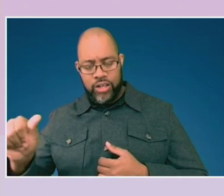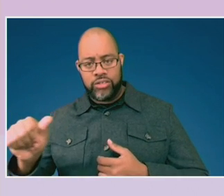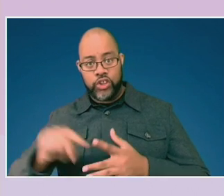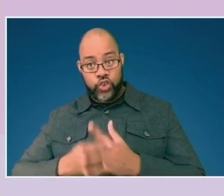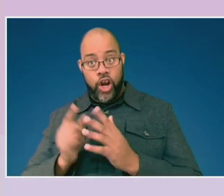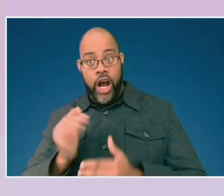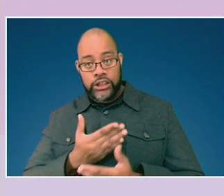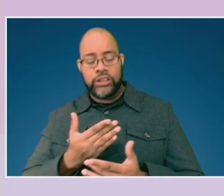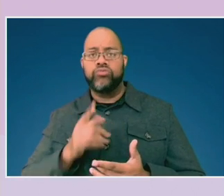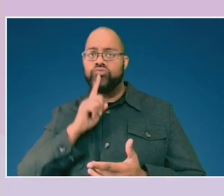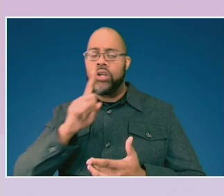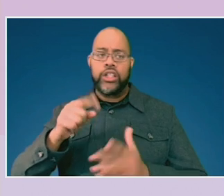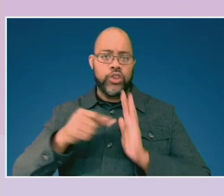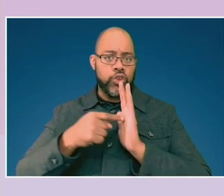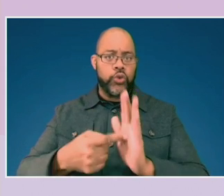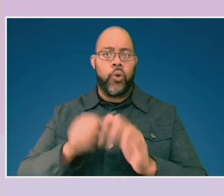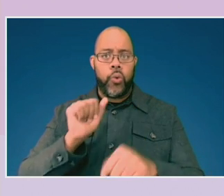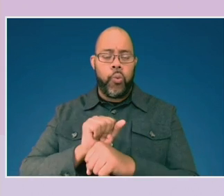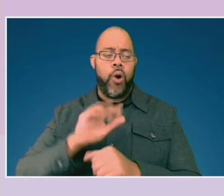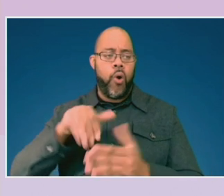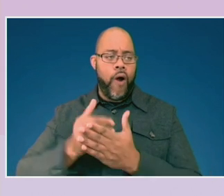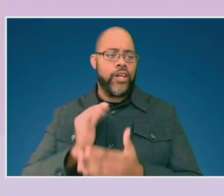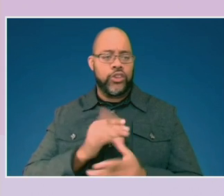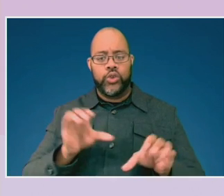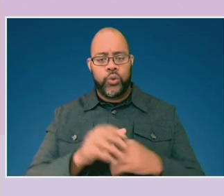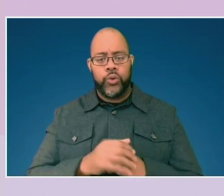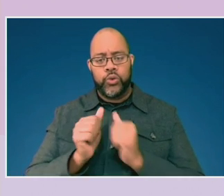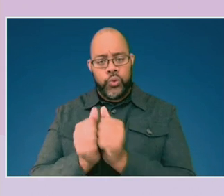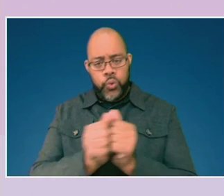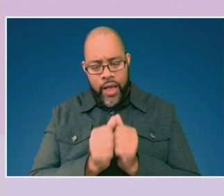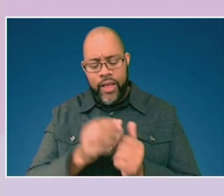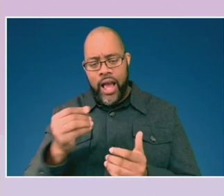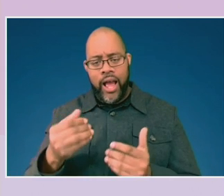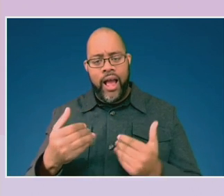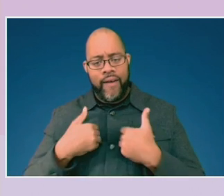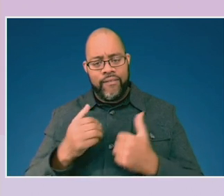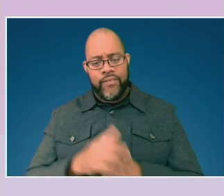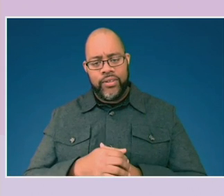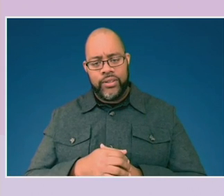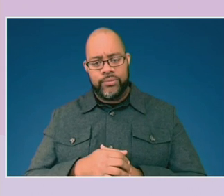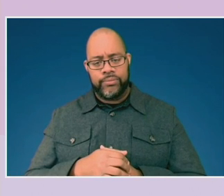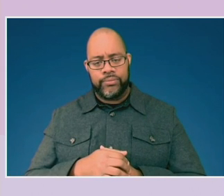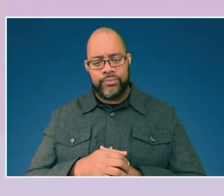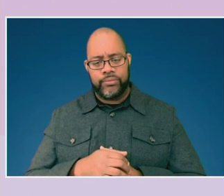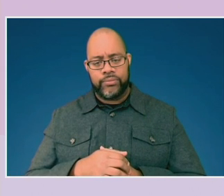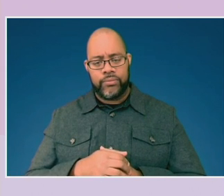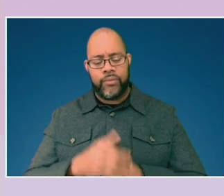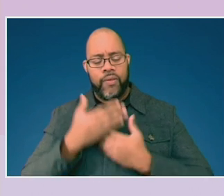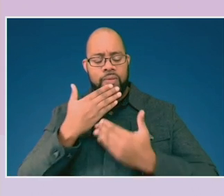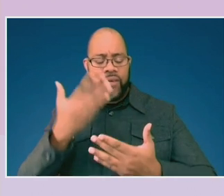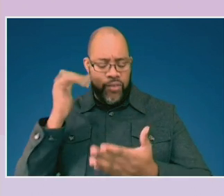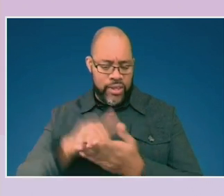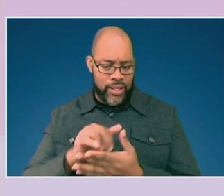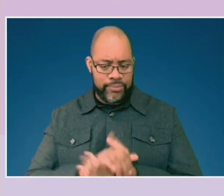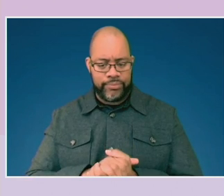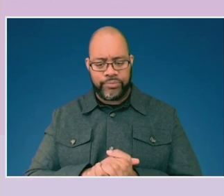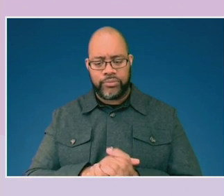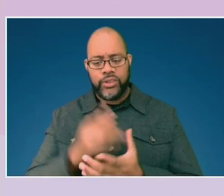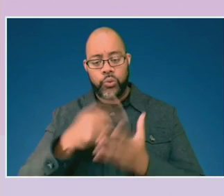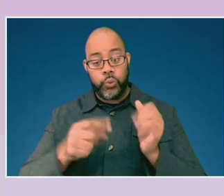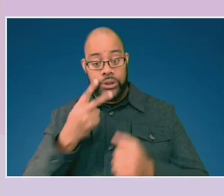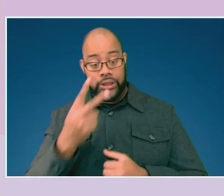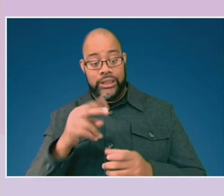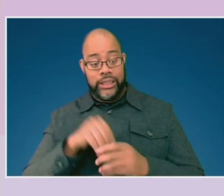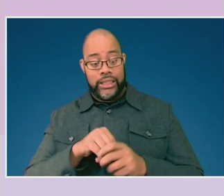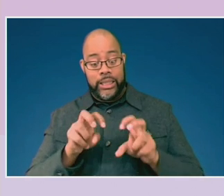indicative of the work that we've all been doing together, and just have gratitude for that. And what you'll see in the